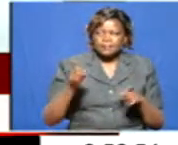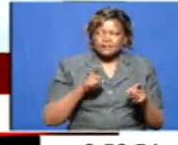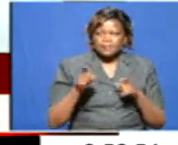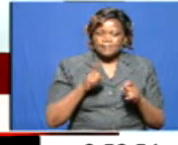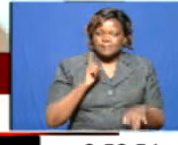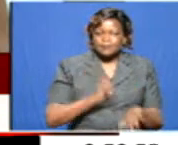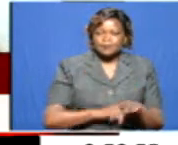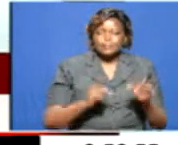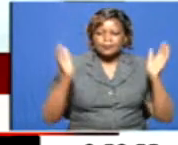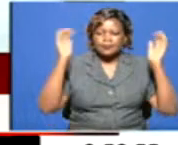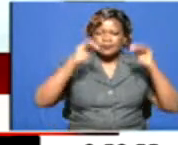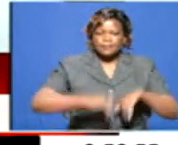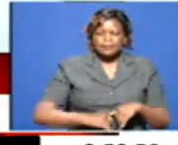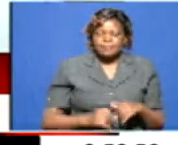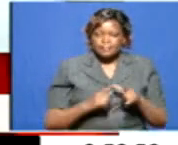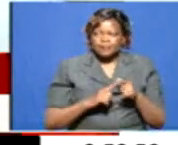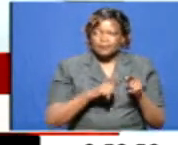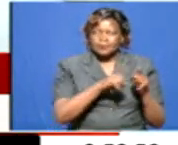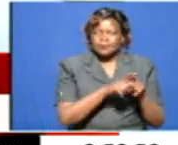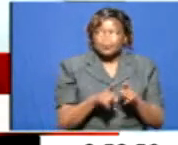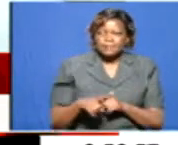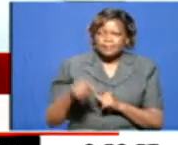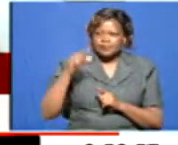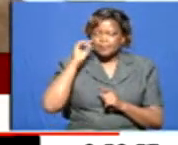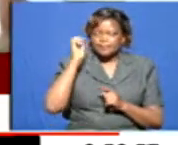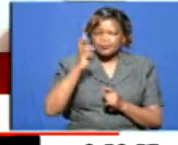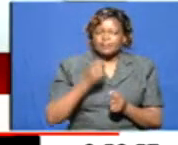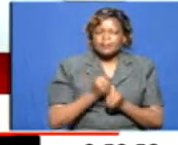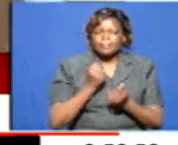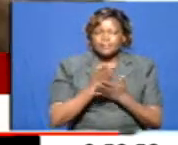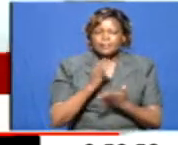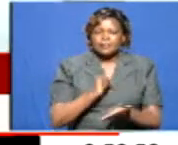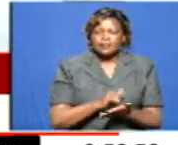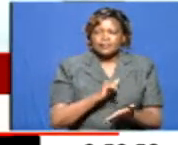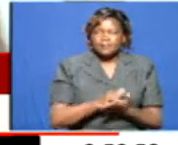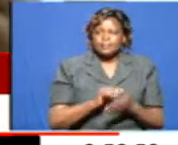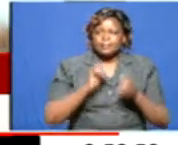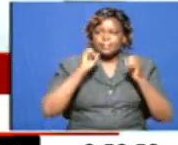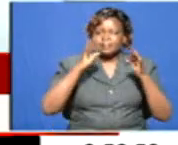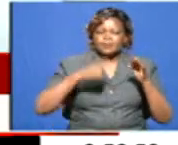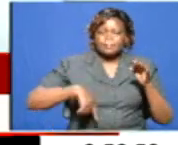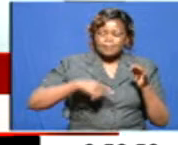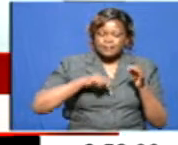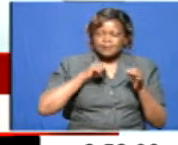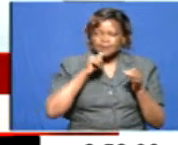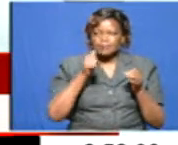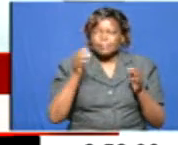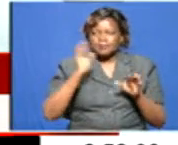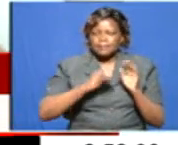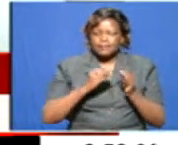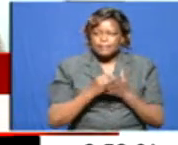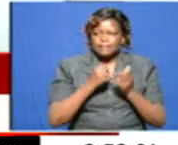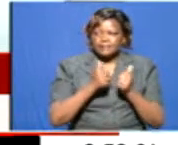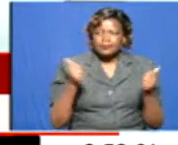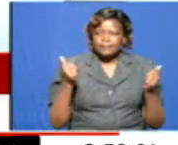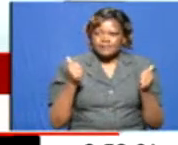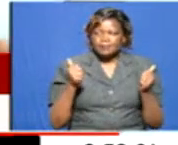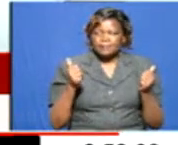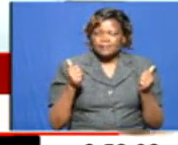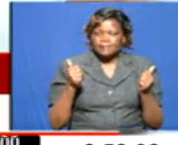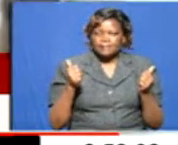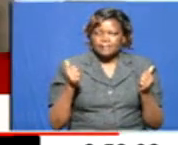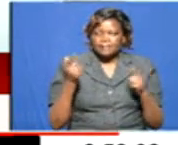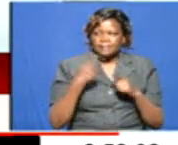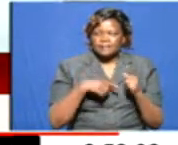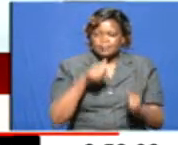event. And they will also be there to make sure that should we not raise enough money from the private sector,